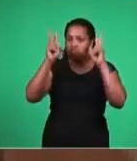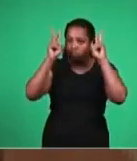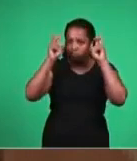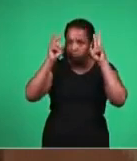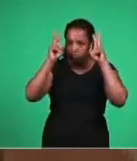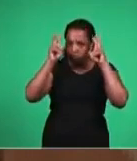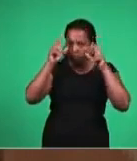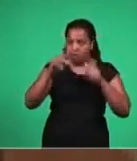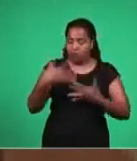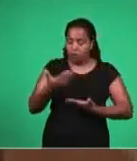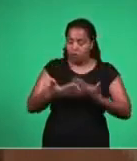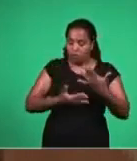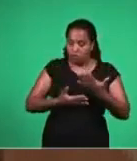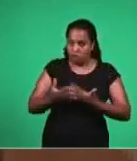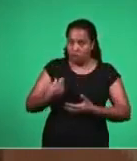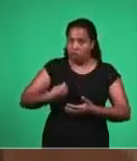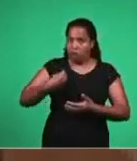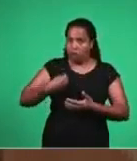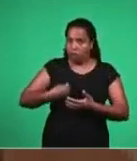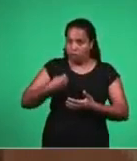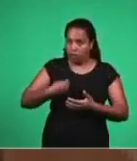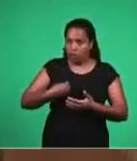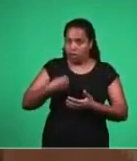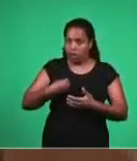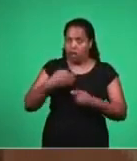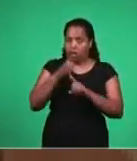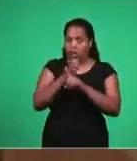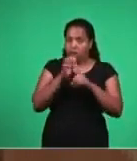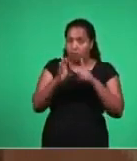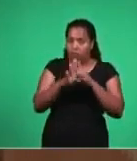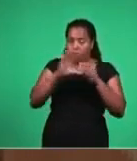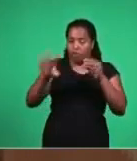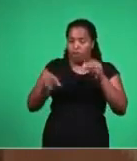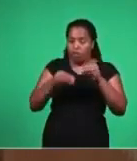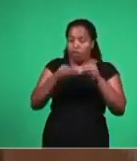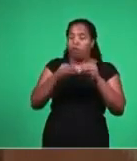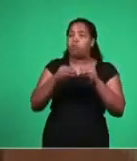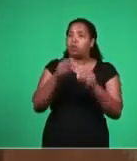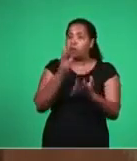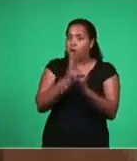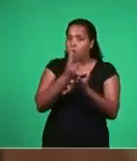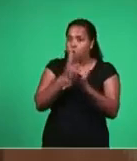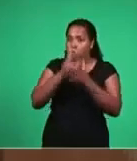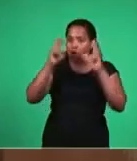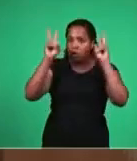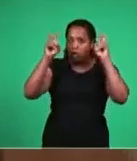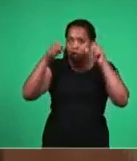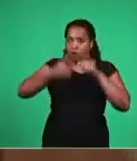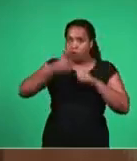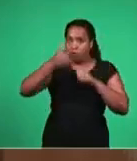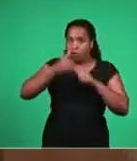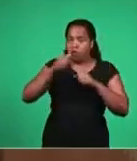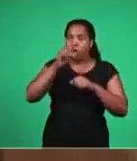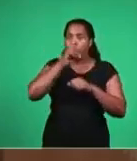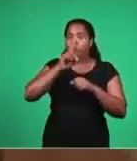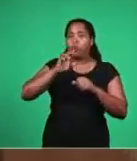those brethren that are in this biblical school, we will complete this.